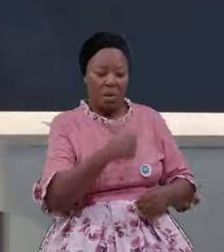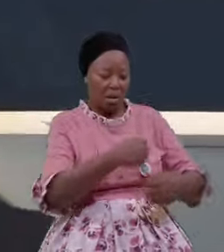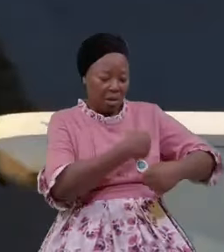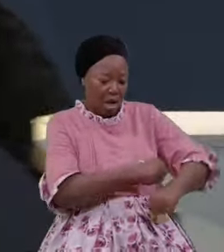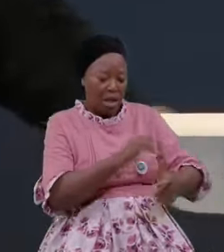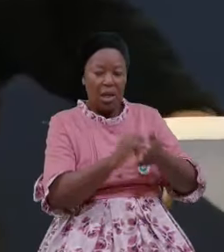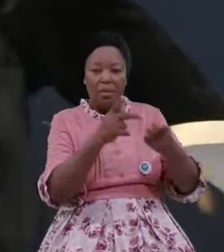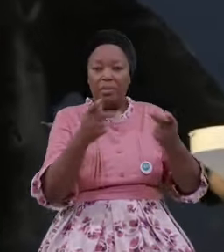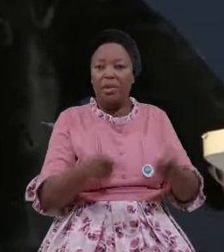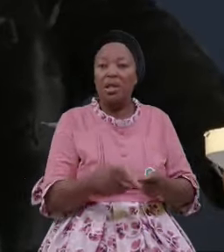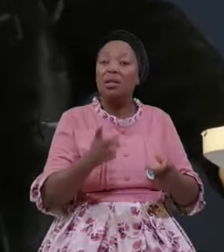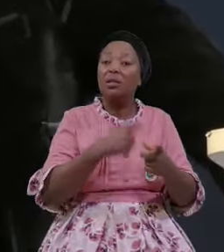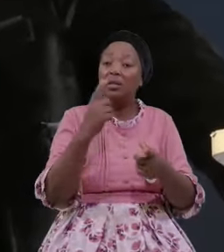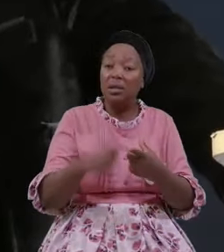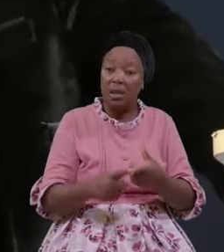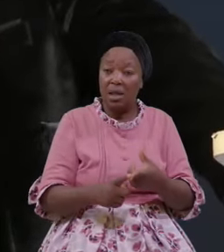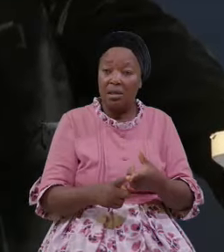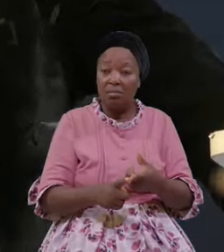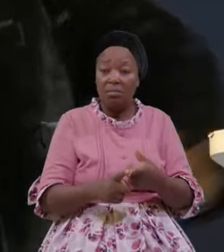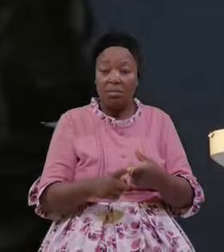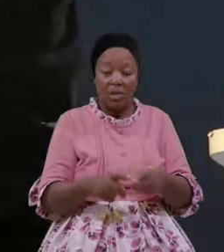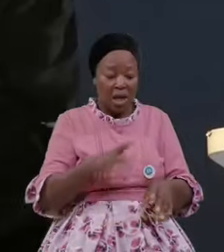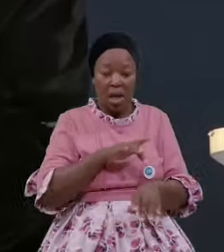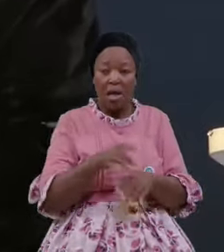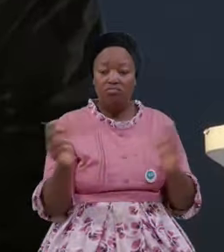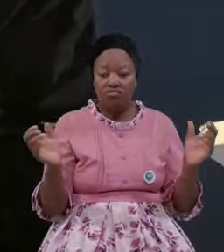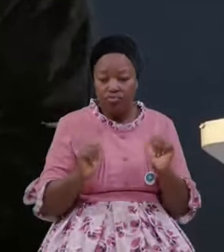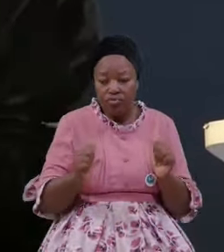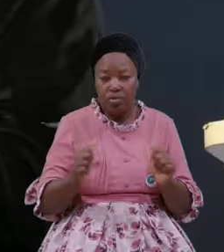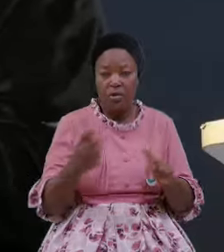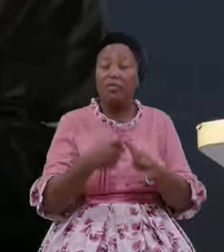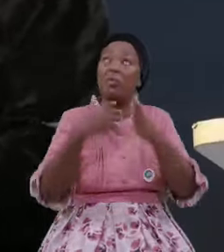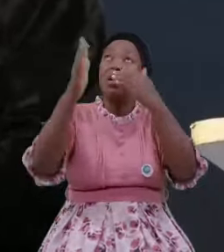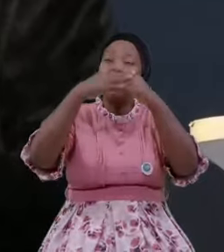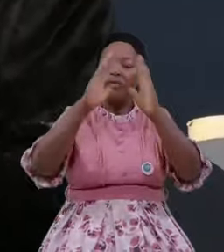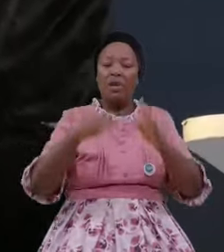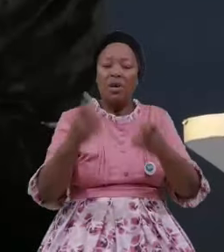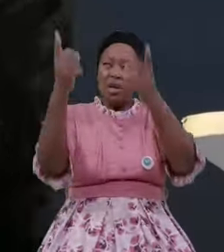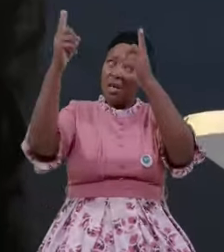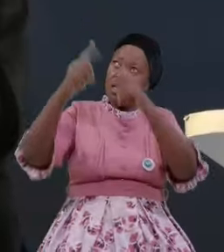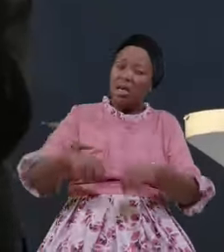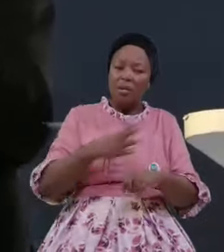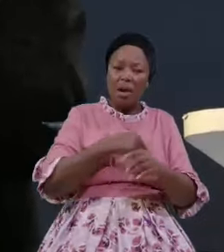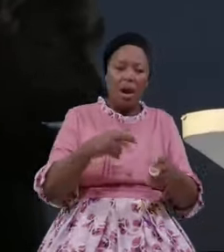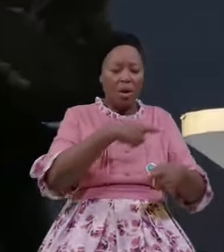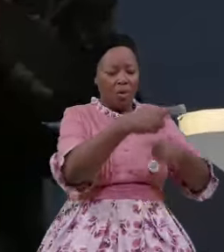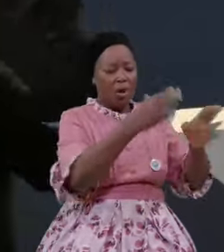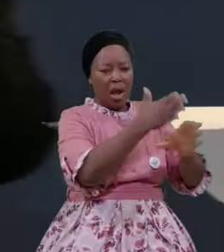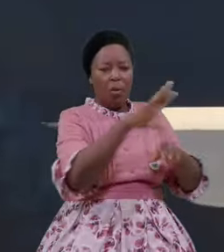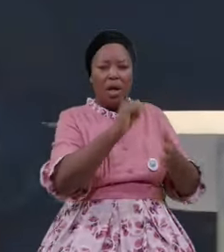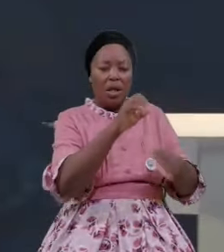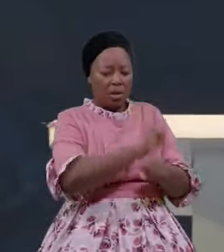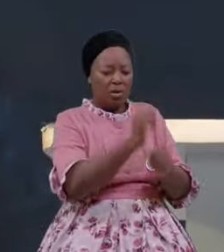Then earthquake from heaven came and rolled away the stone. You